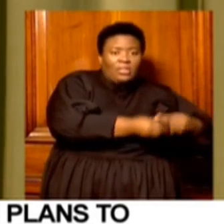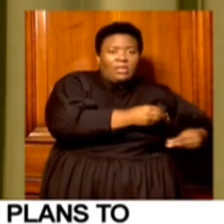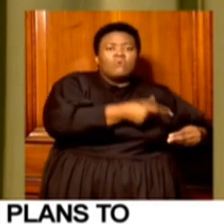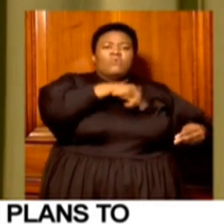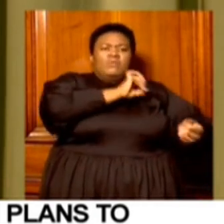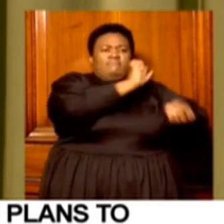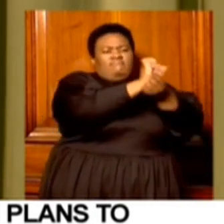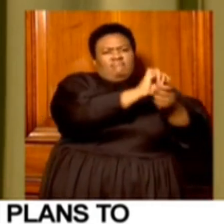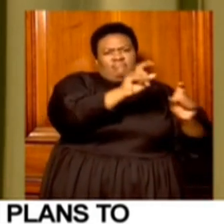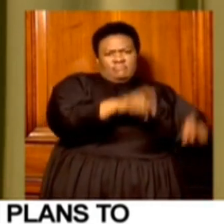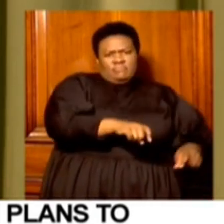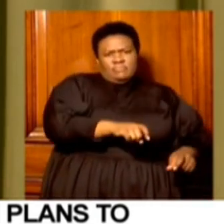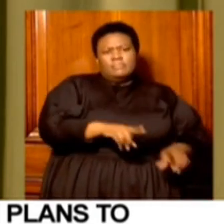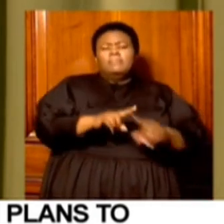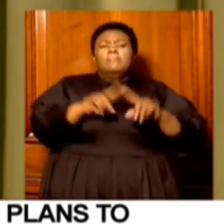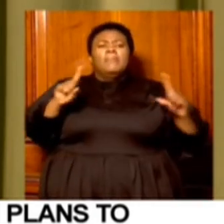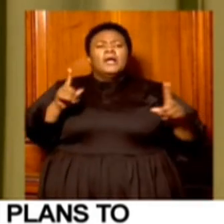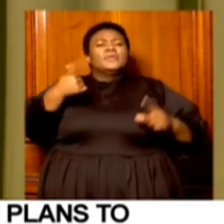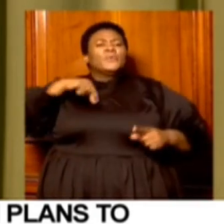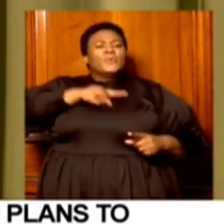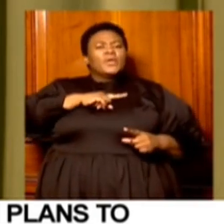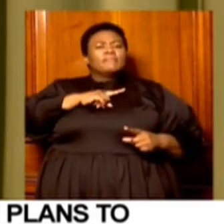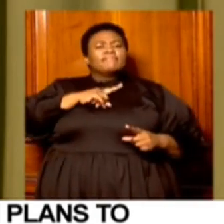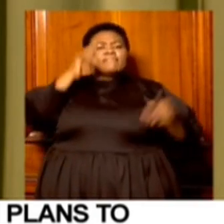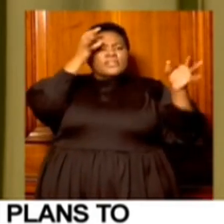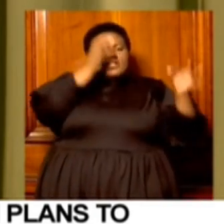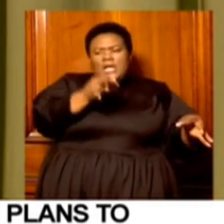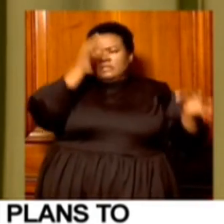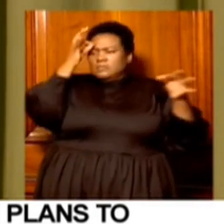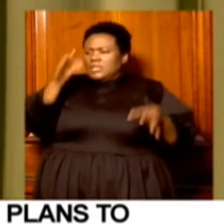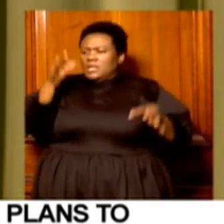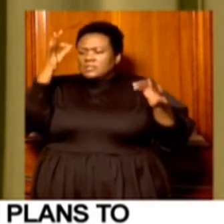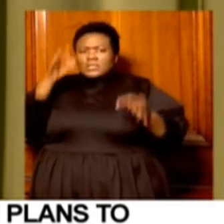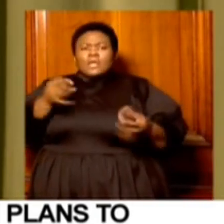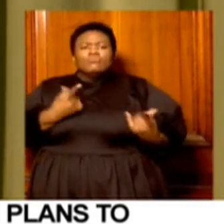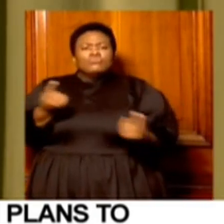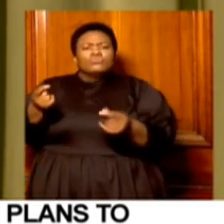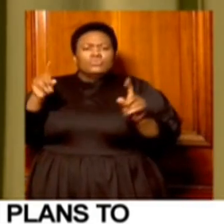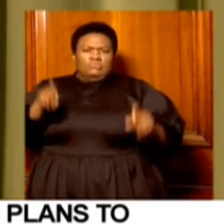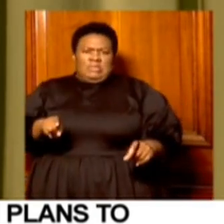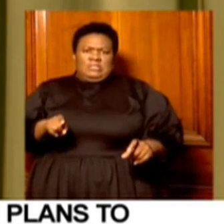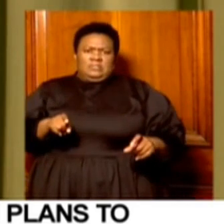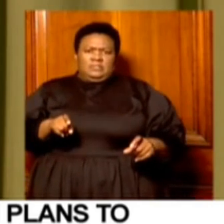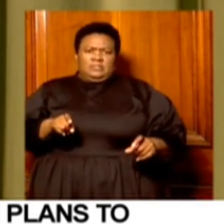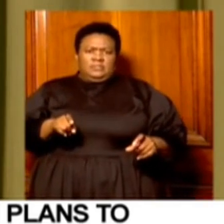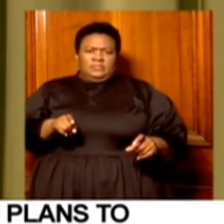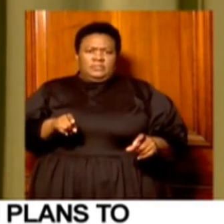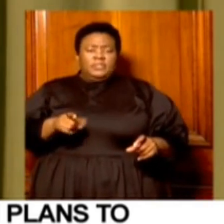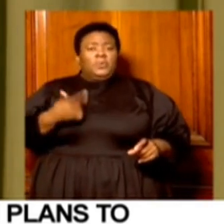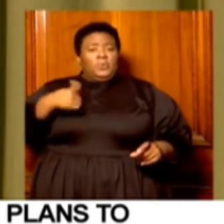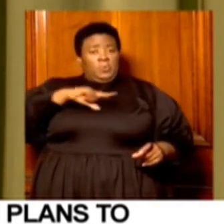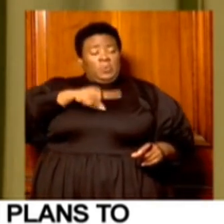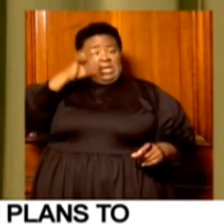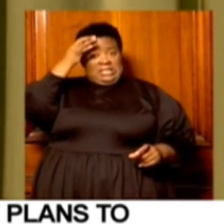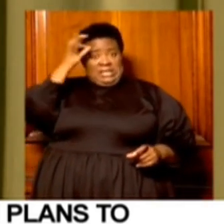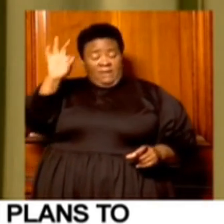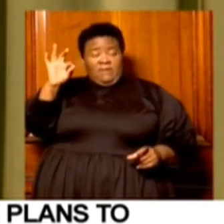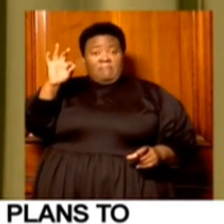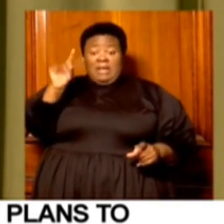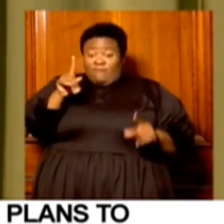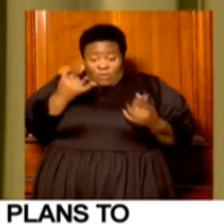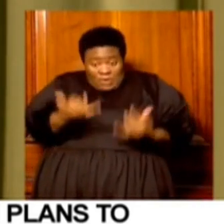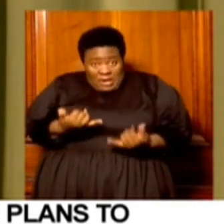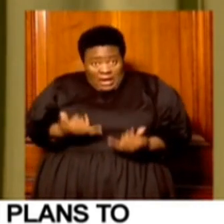from taking decisions because they are corrupt elements. The state capability and its capacity at this present